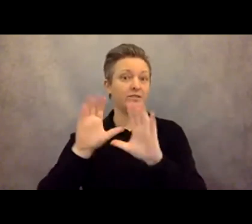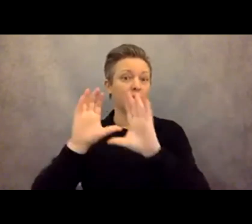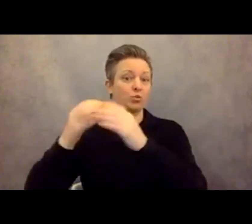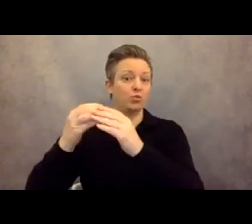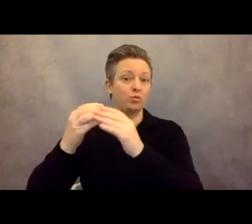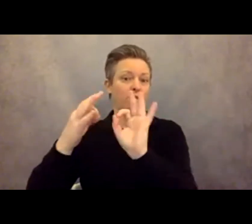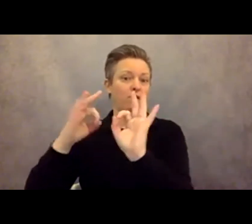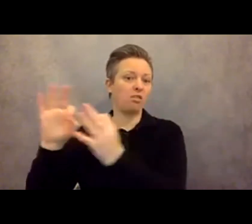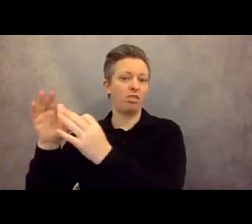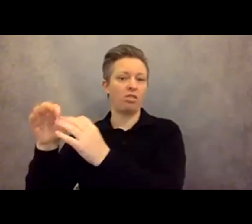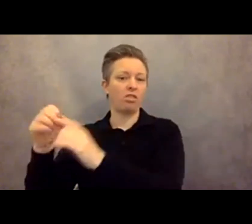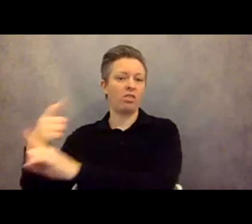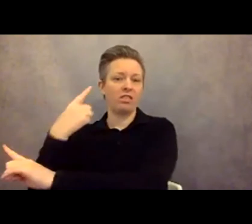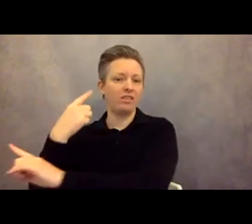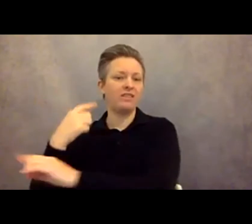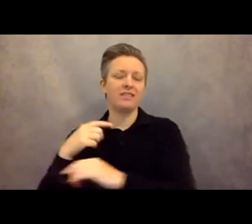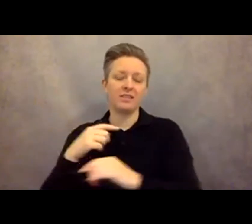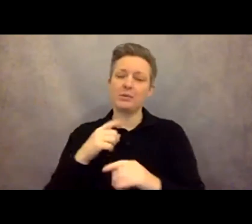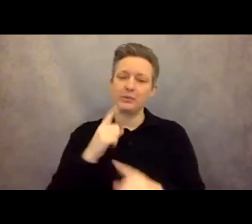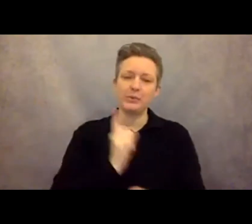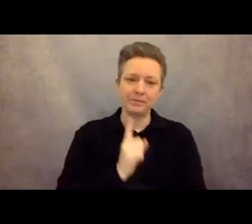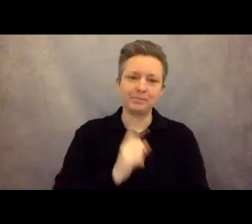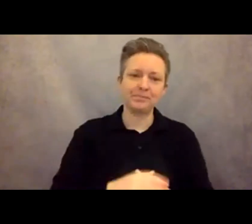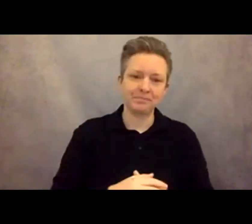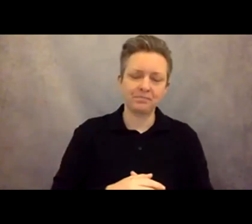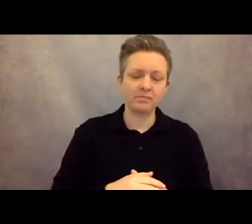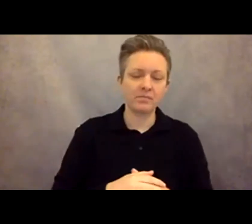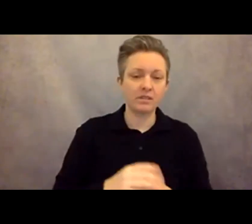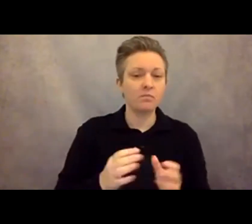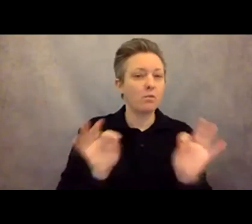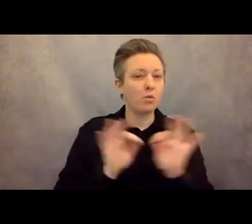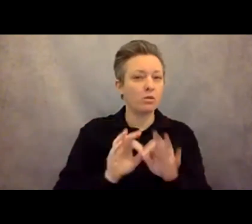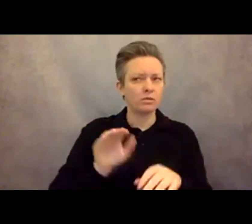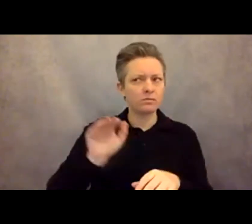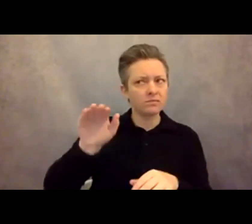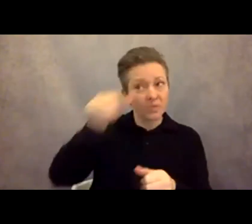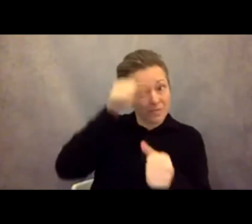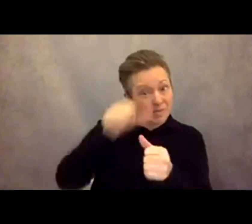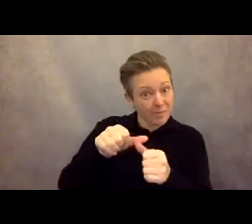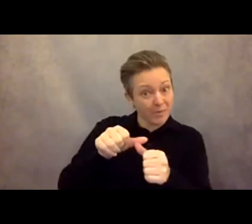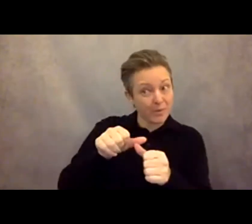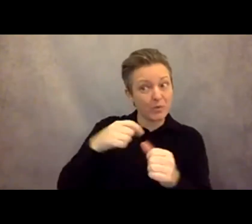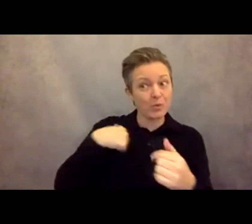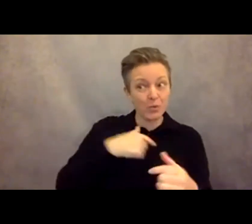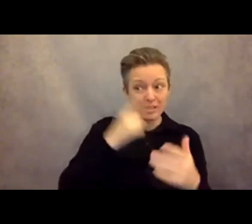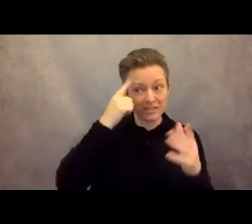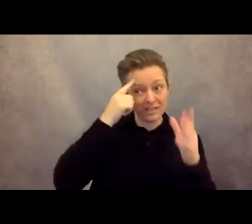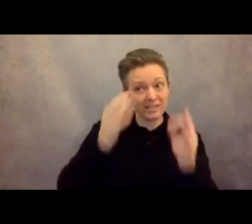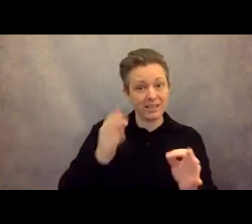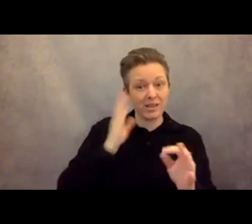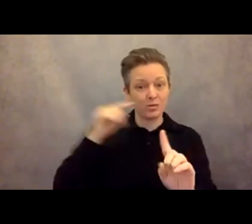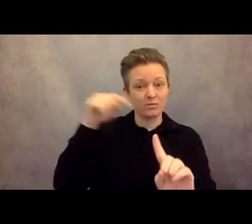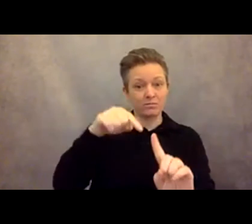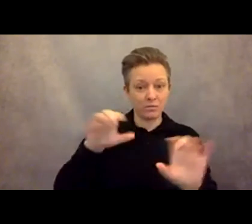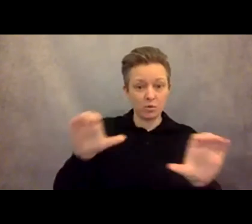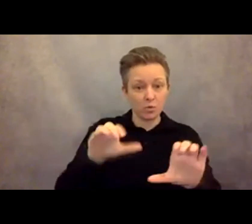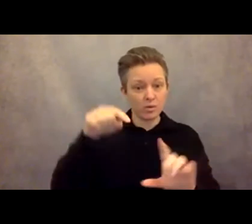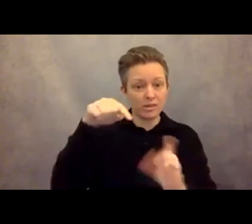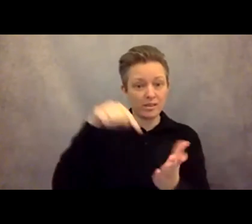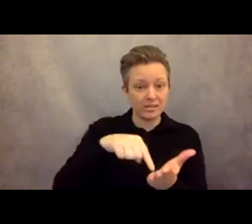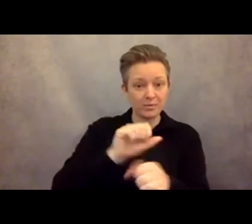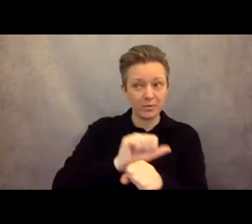hey, reminder, we said we're going to do this work. We said we're invested. What are we really doing? Let's create a new timeline and update some